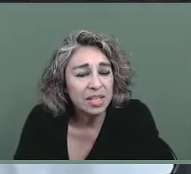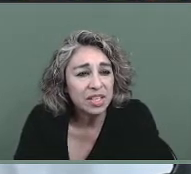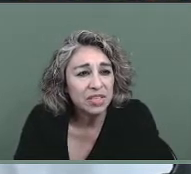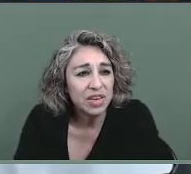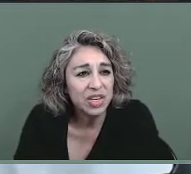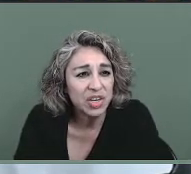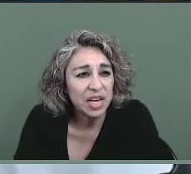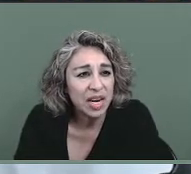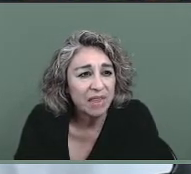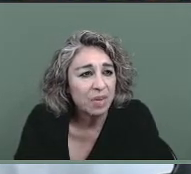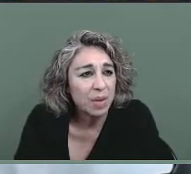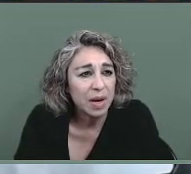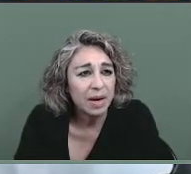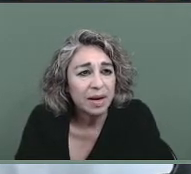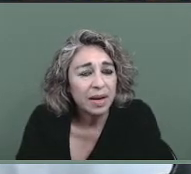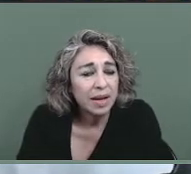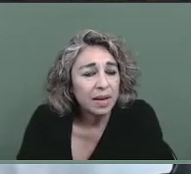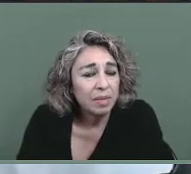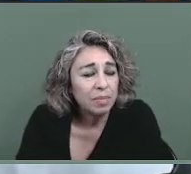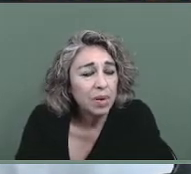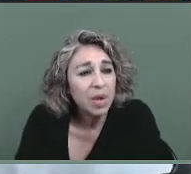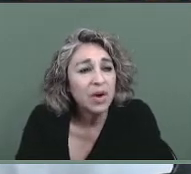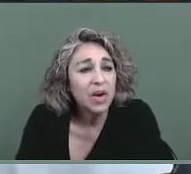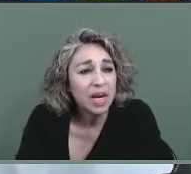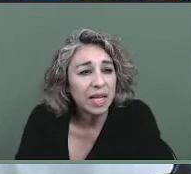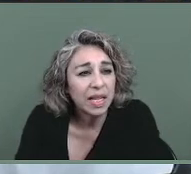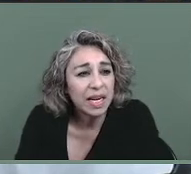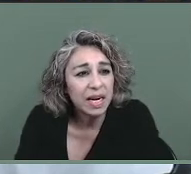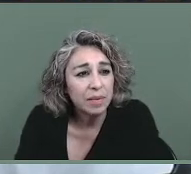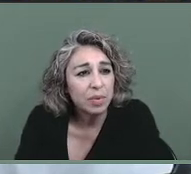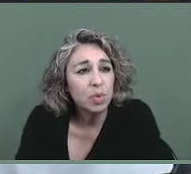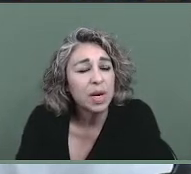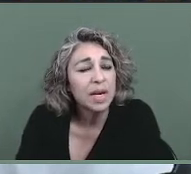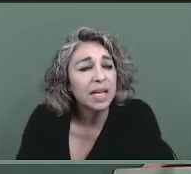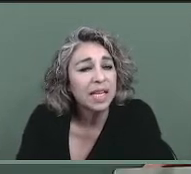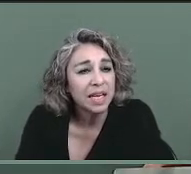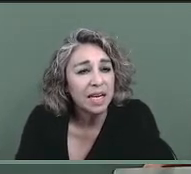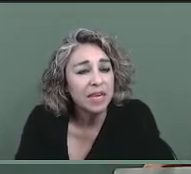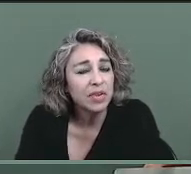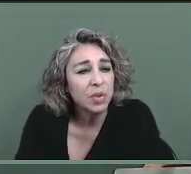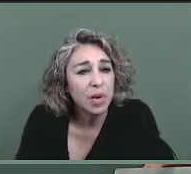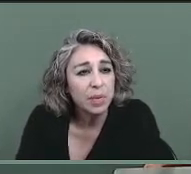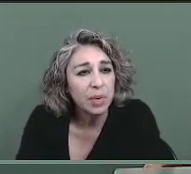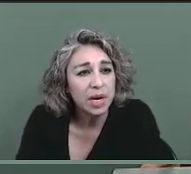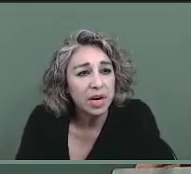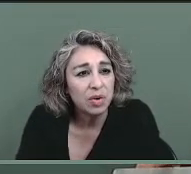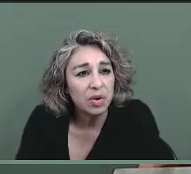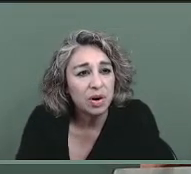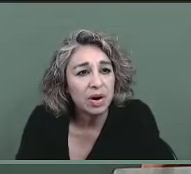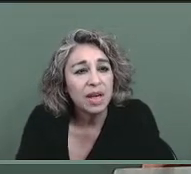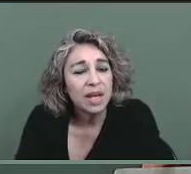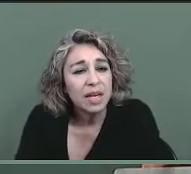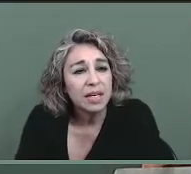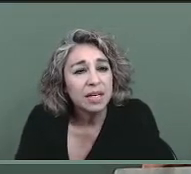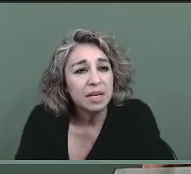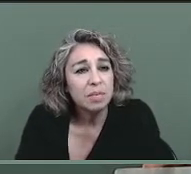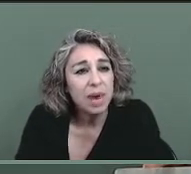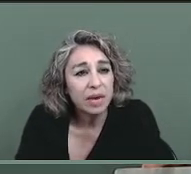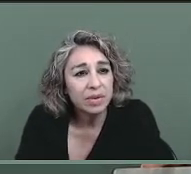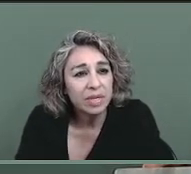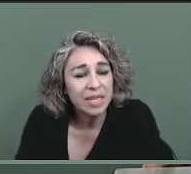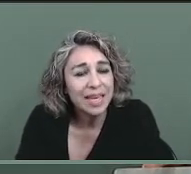destruction everywhere but we are gonna clean it up we're gonna clean the country we're gonna put it in order